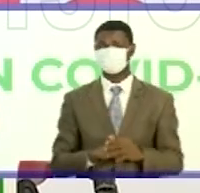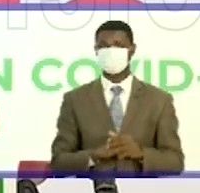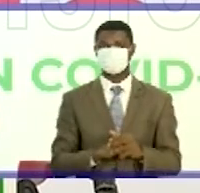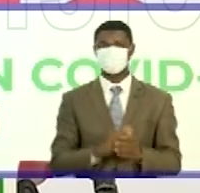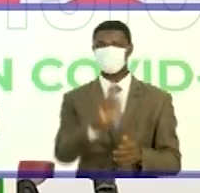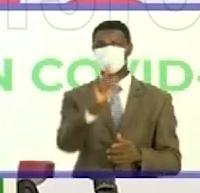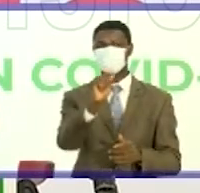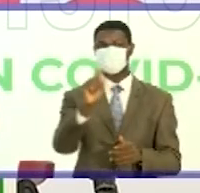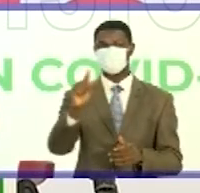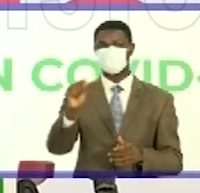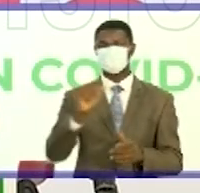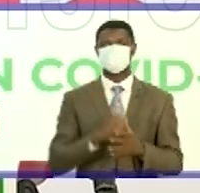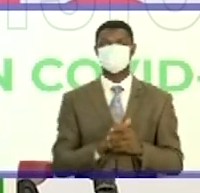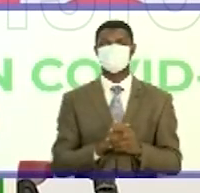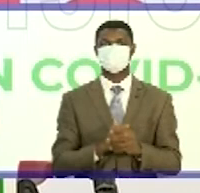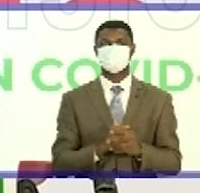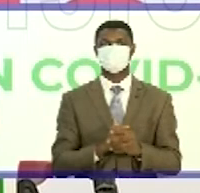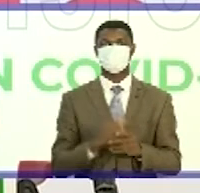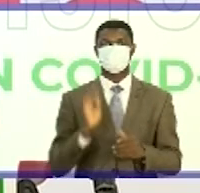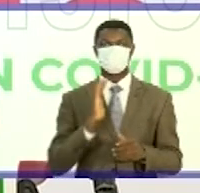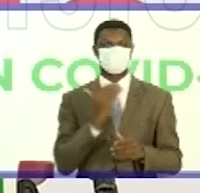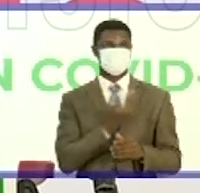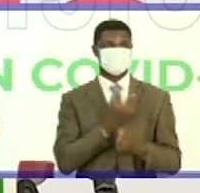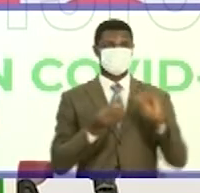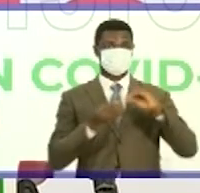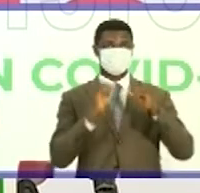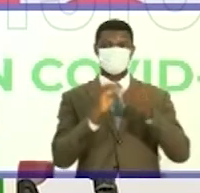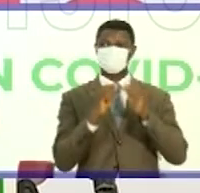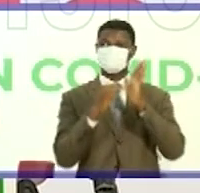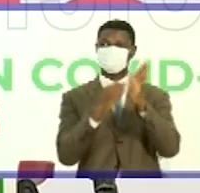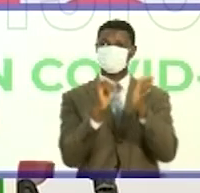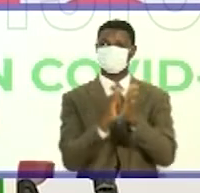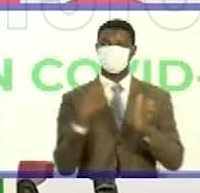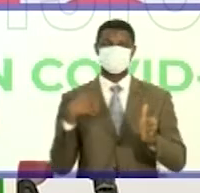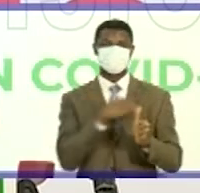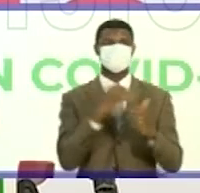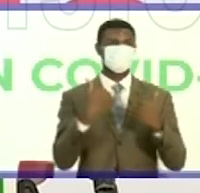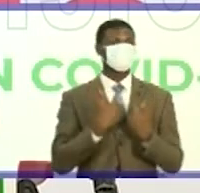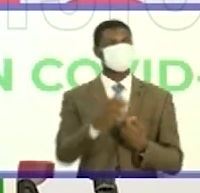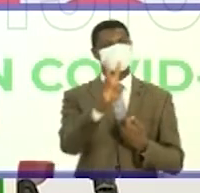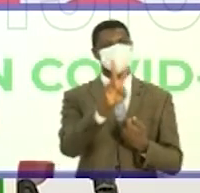July 2020, our statistics shows that we had